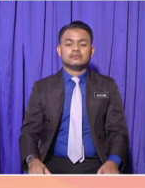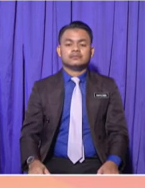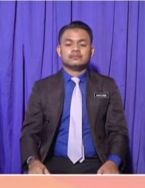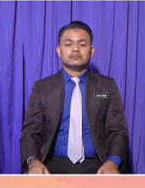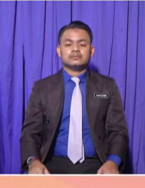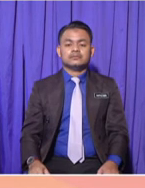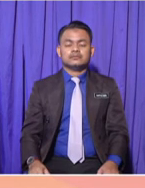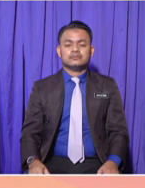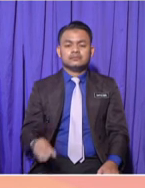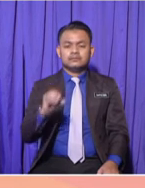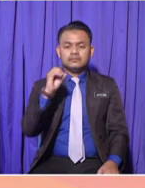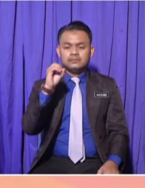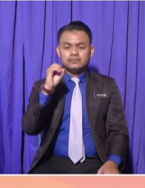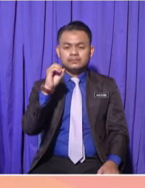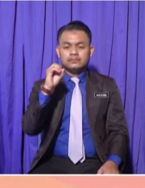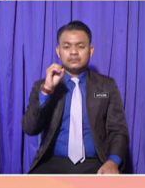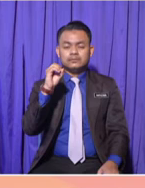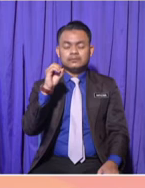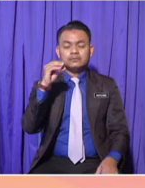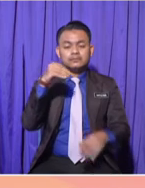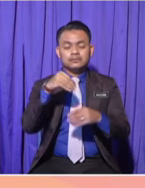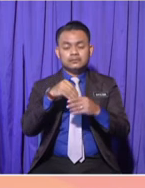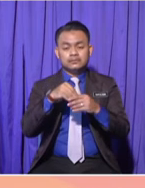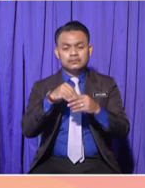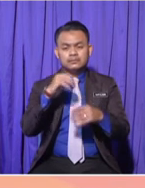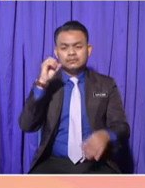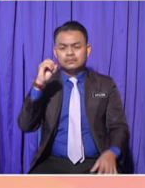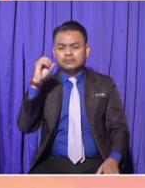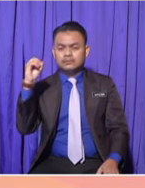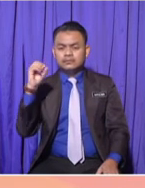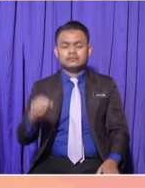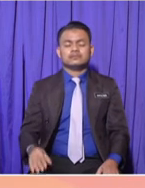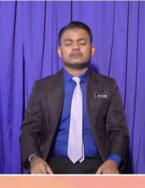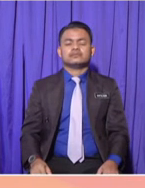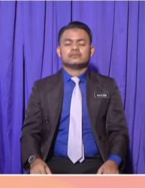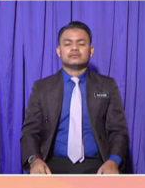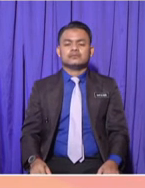zeros in both places. So what do we call this number?